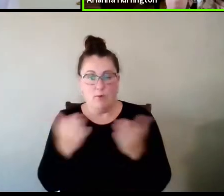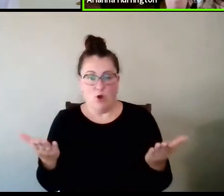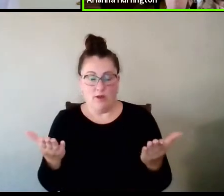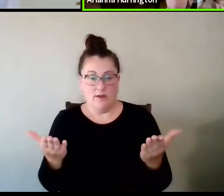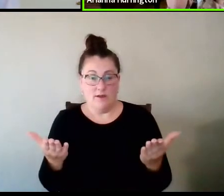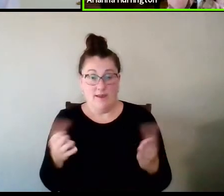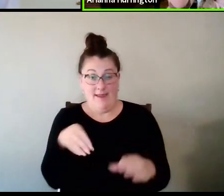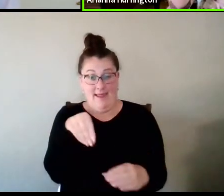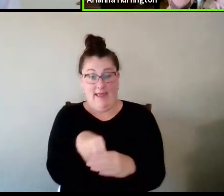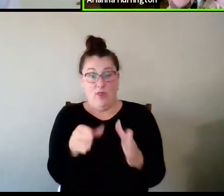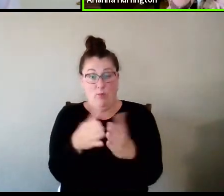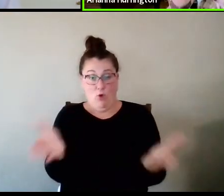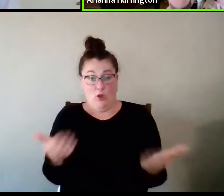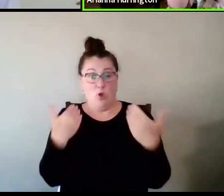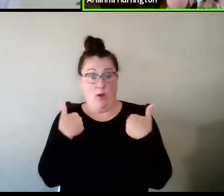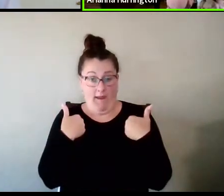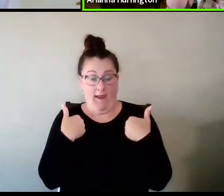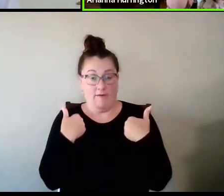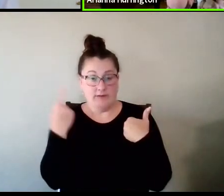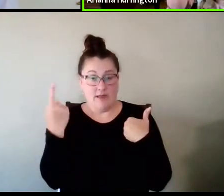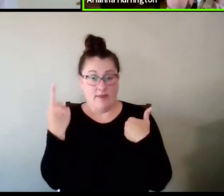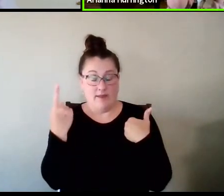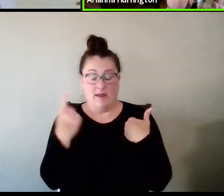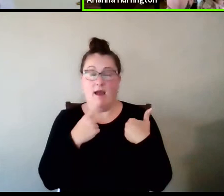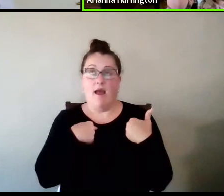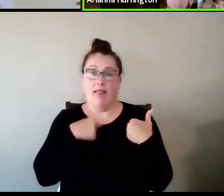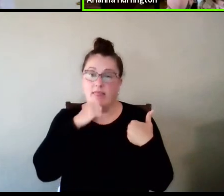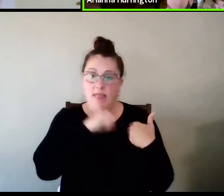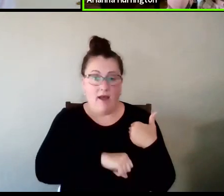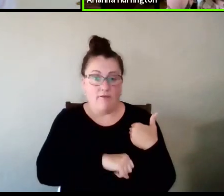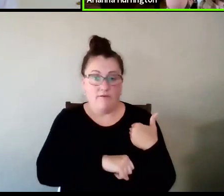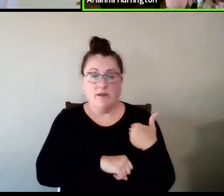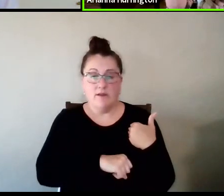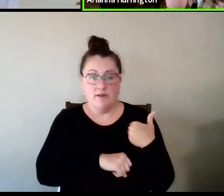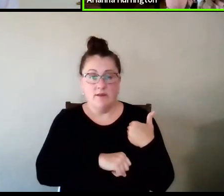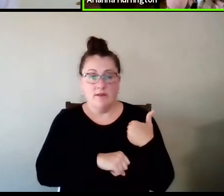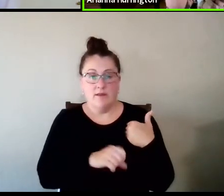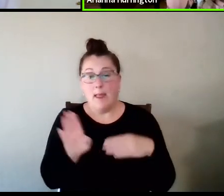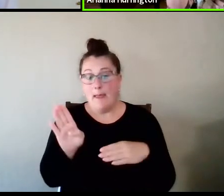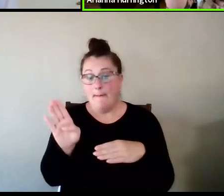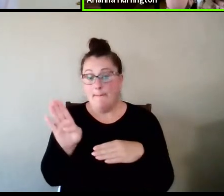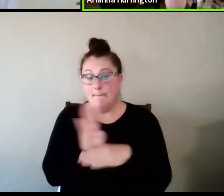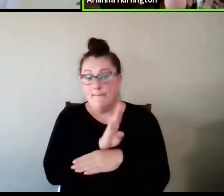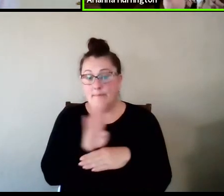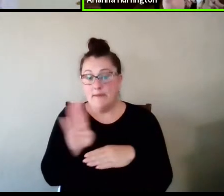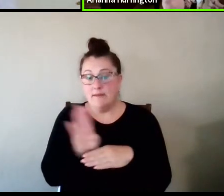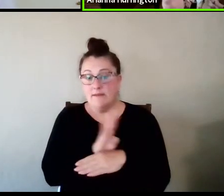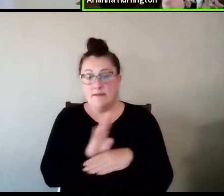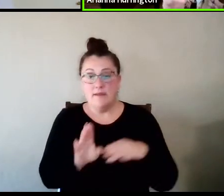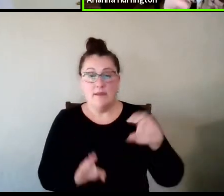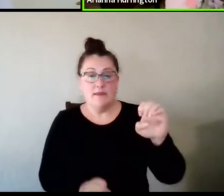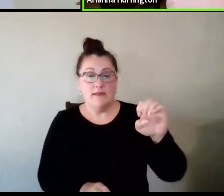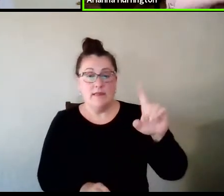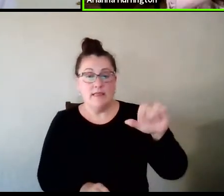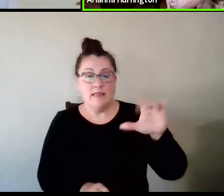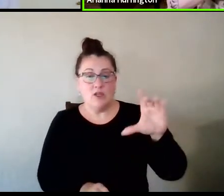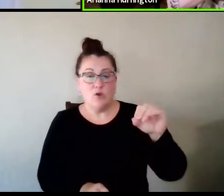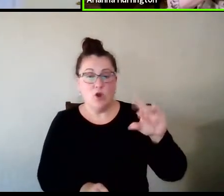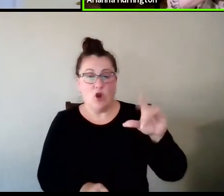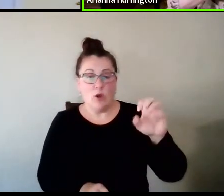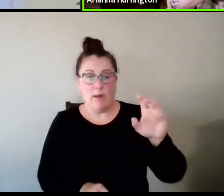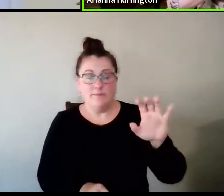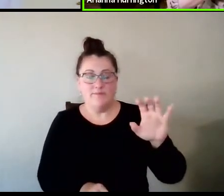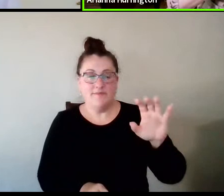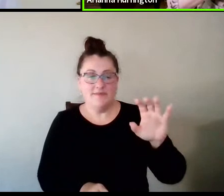you actually have something which I absolutely love, which is a business electrocardiogram.